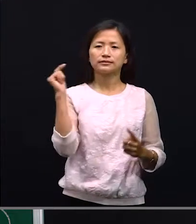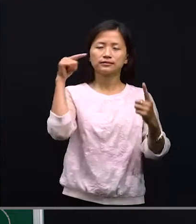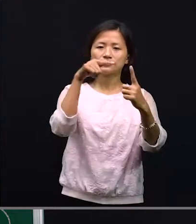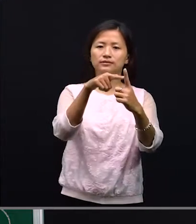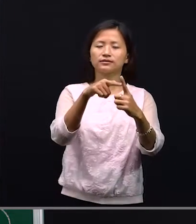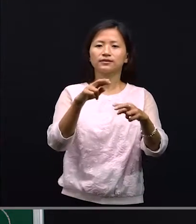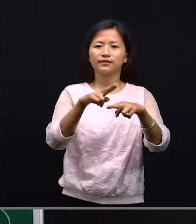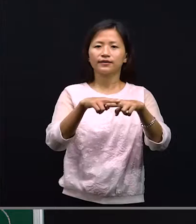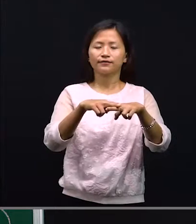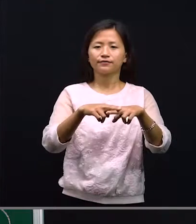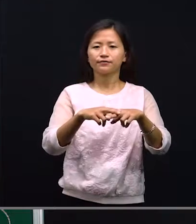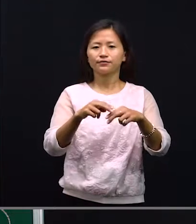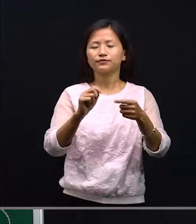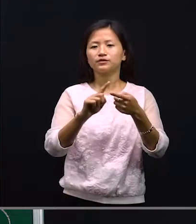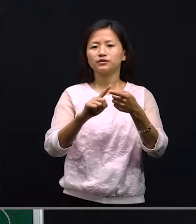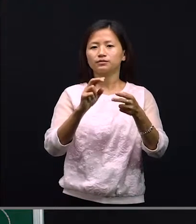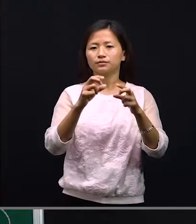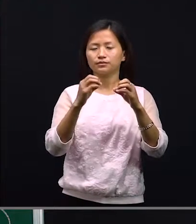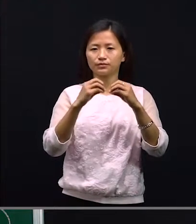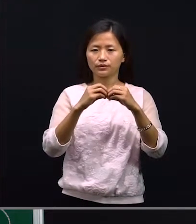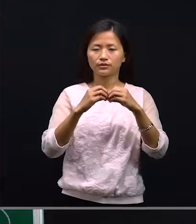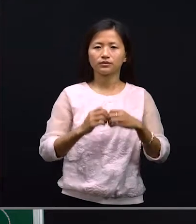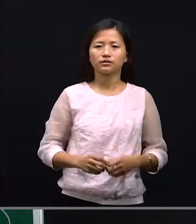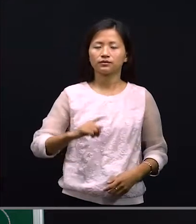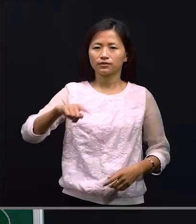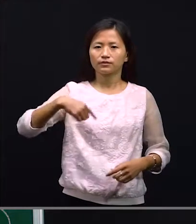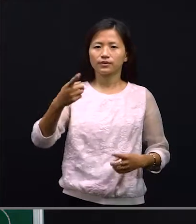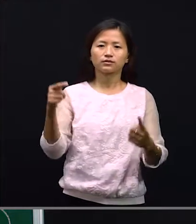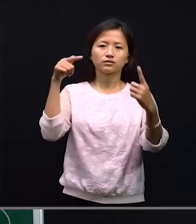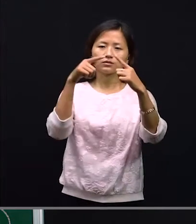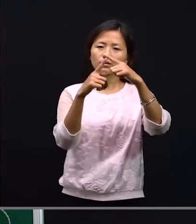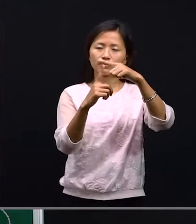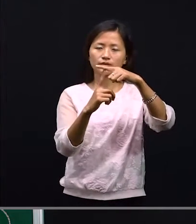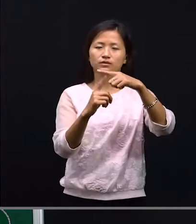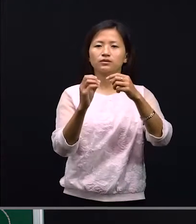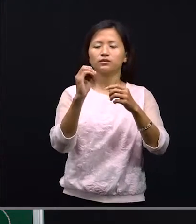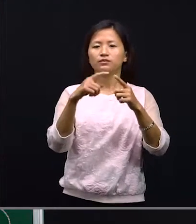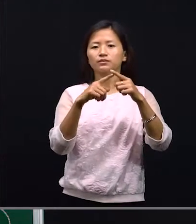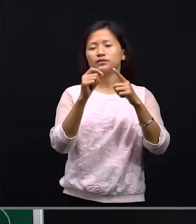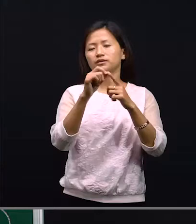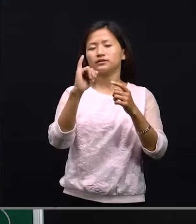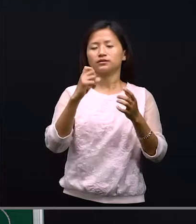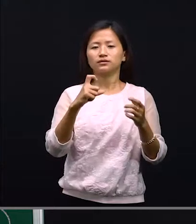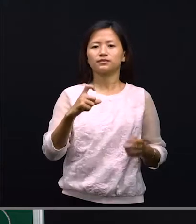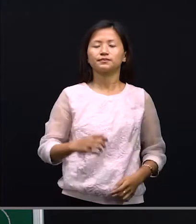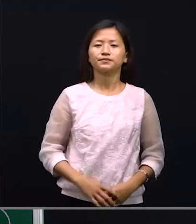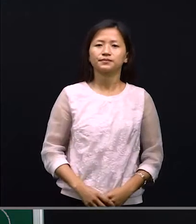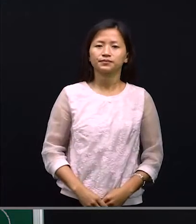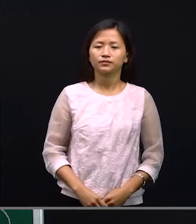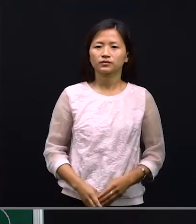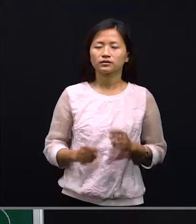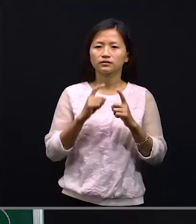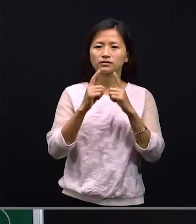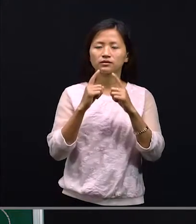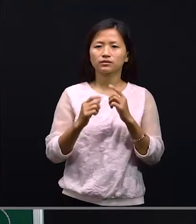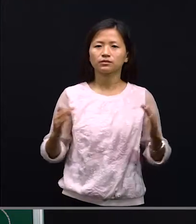be coming to the river part in the next subtopic. All right, for now let's discuss about the ranges. Okay,